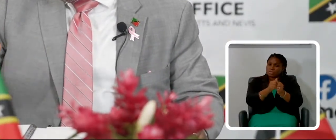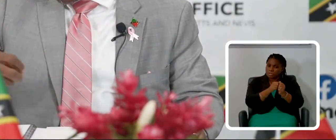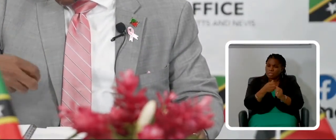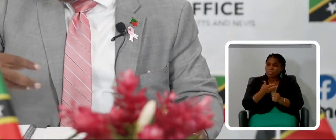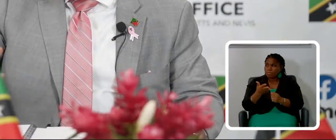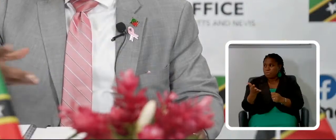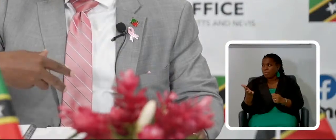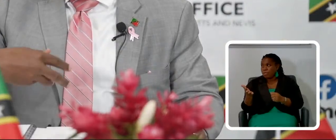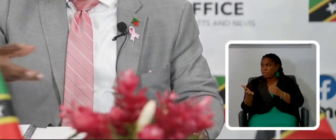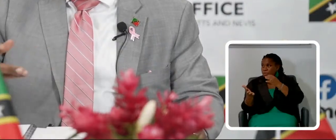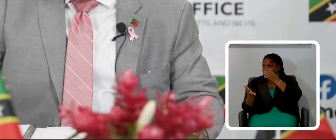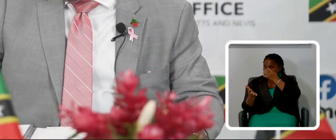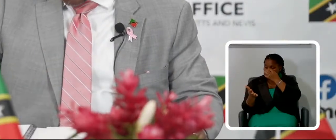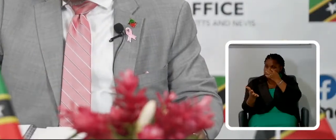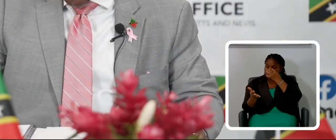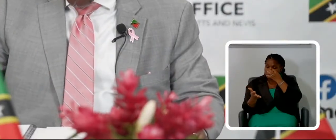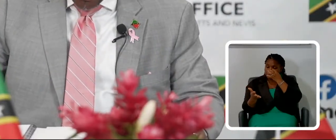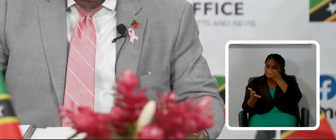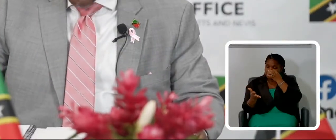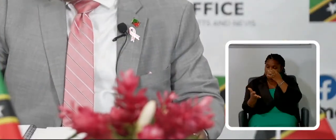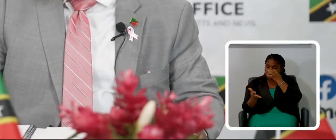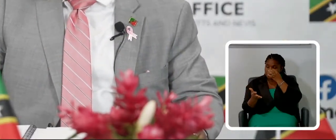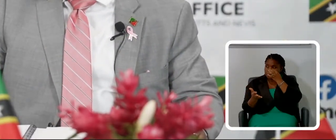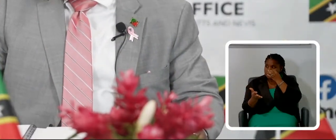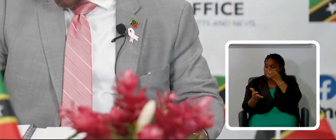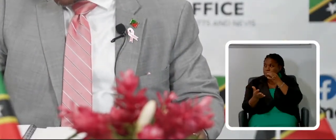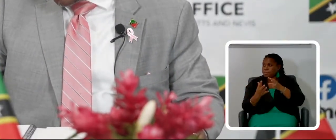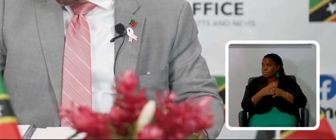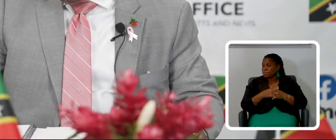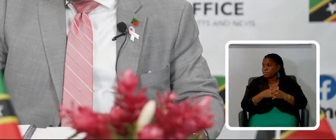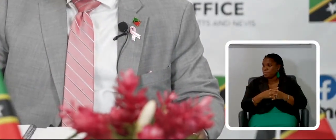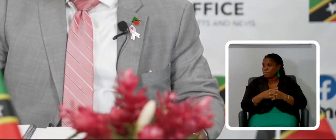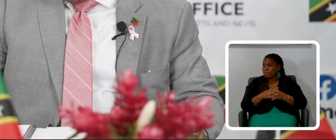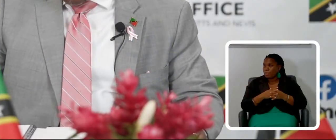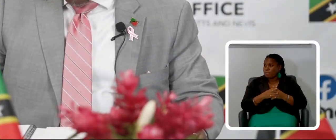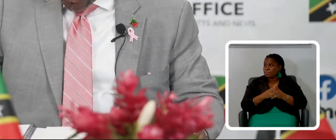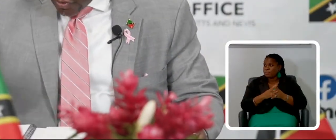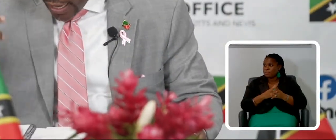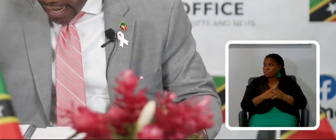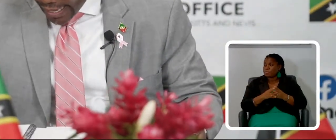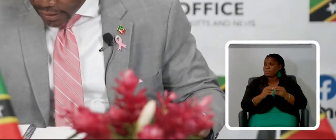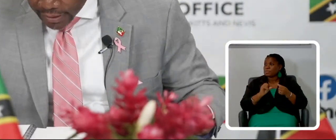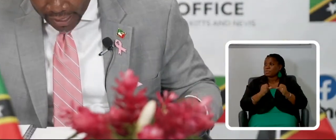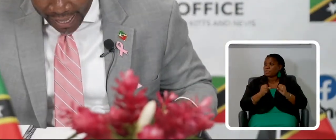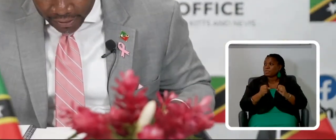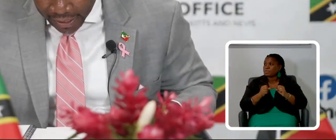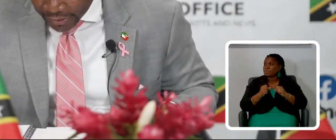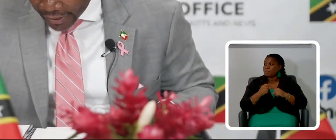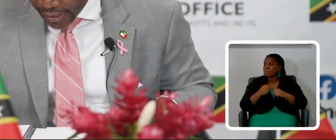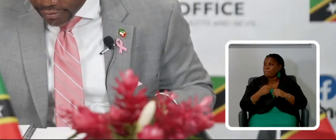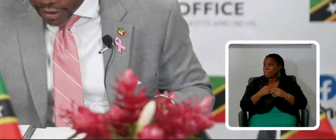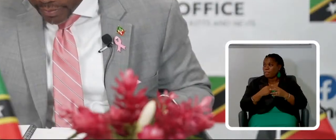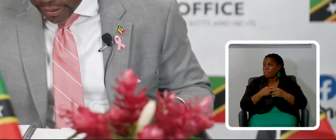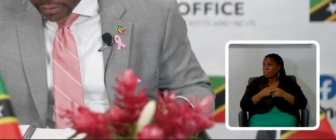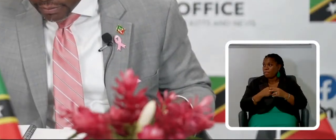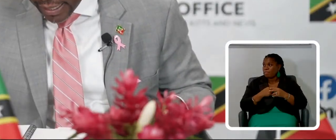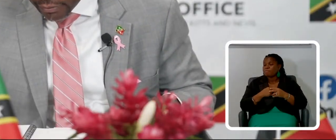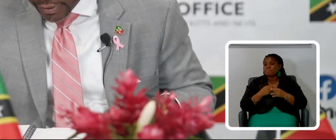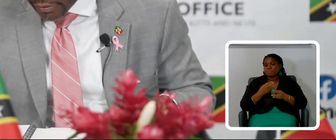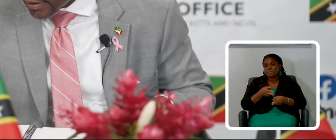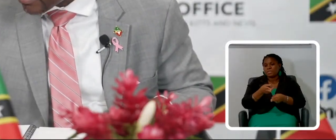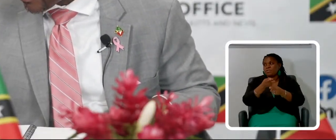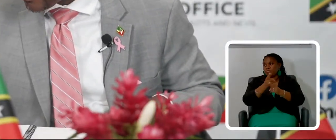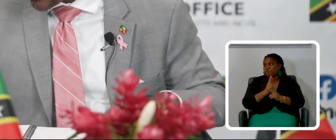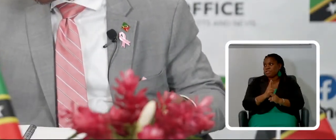and we are seeking to see how we can collaborate more on those matters. Right? So I respect